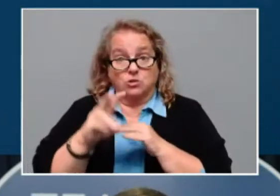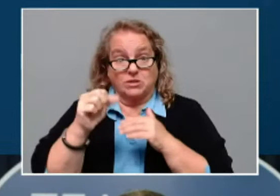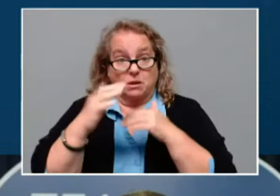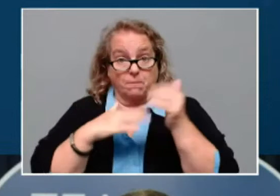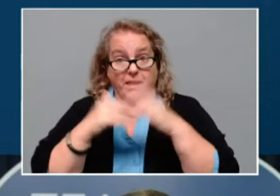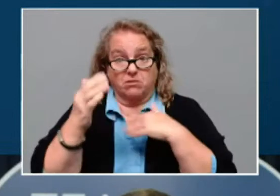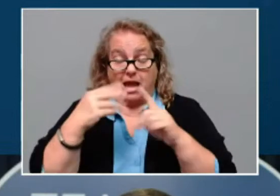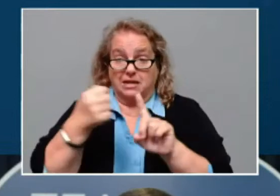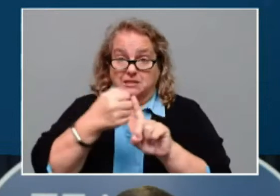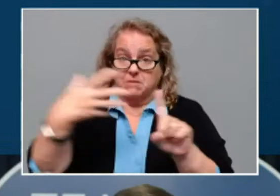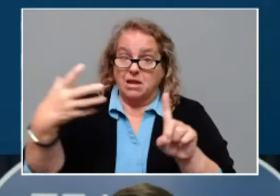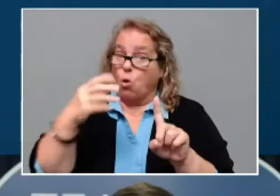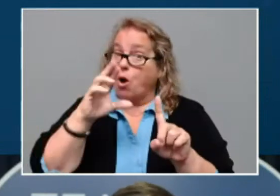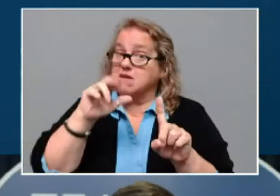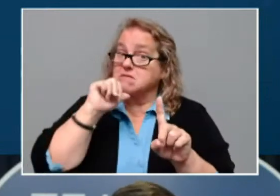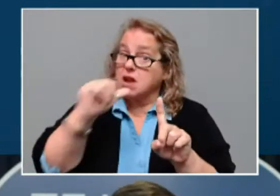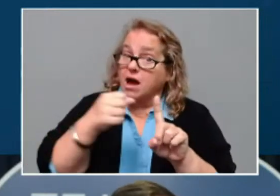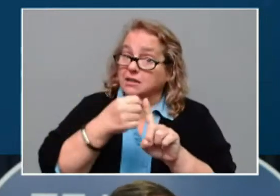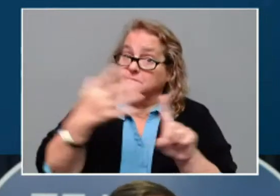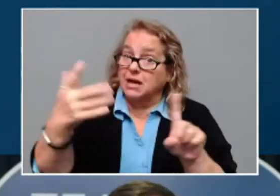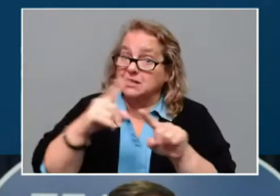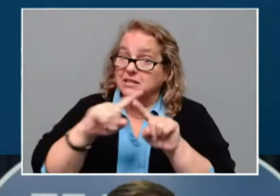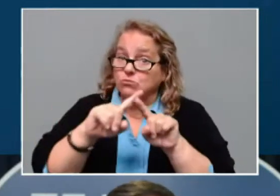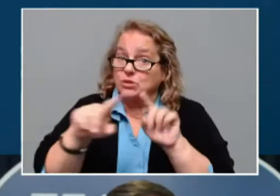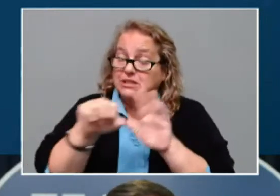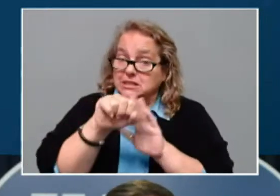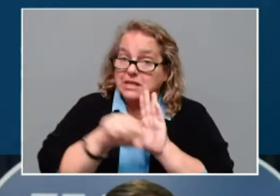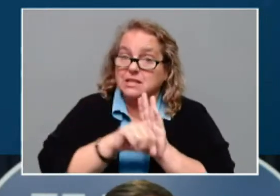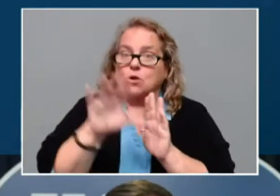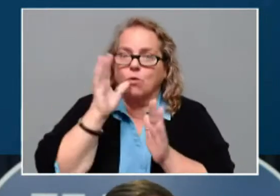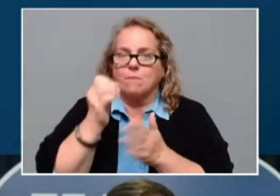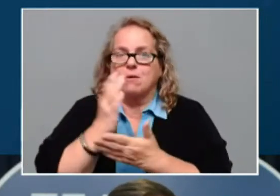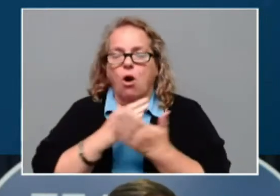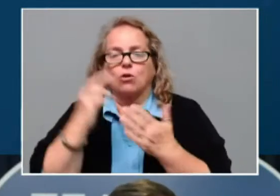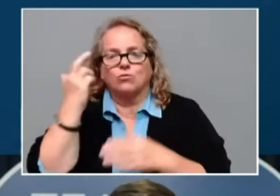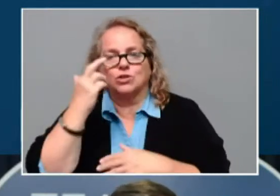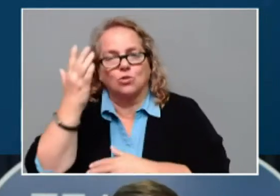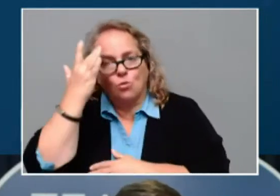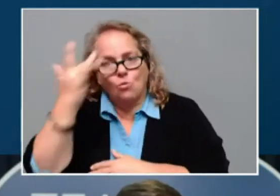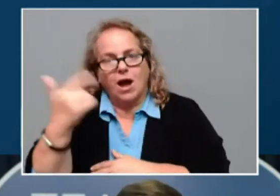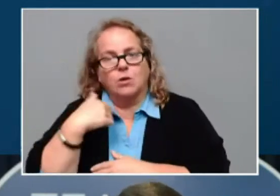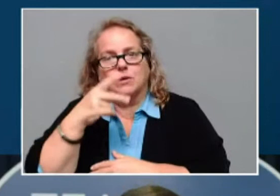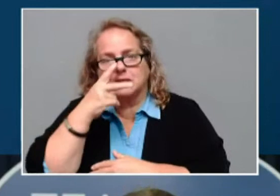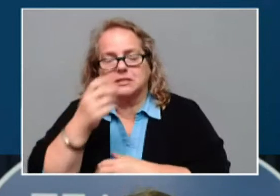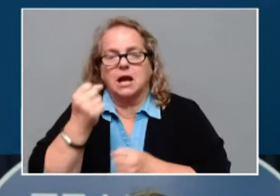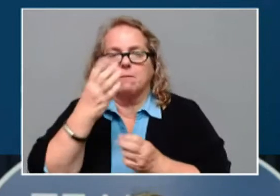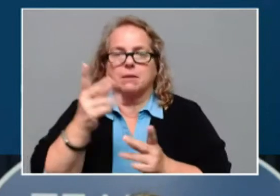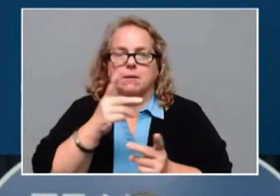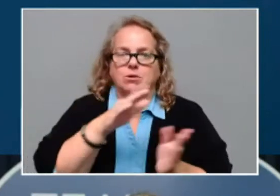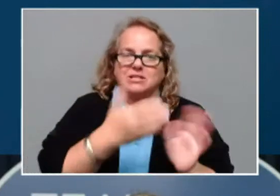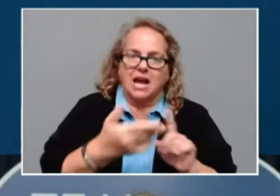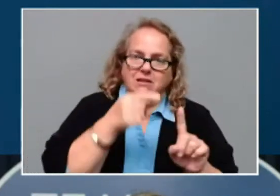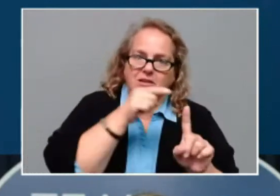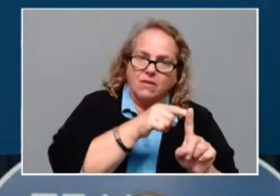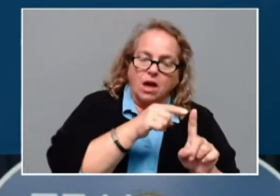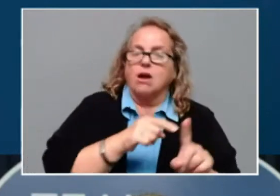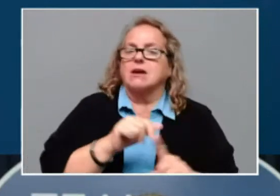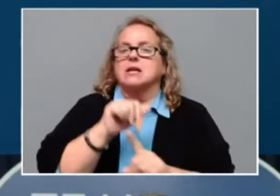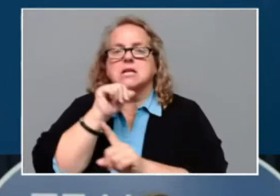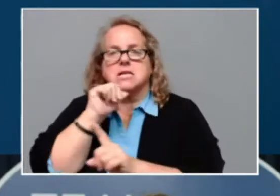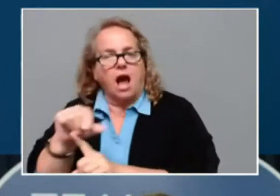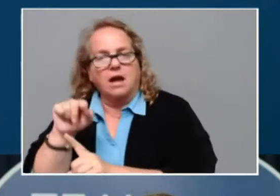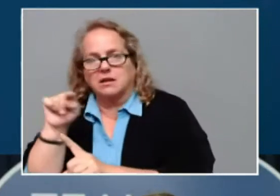expanded in different states will be part of the reason why we see loss in some places and not as much in